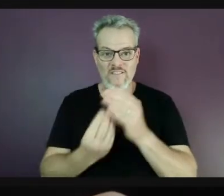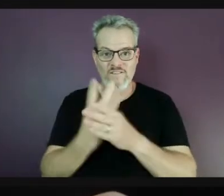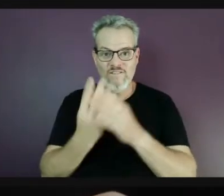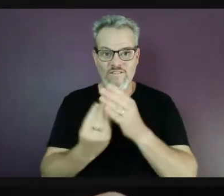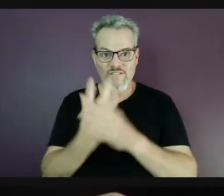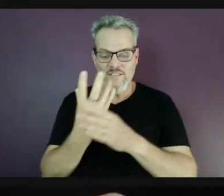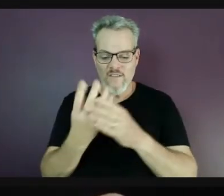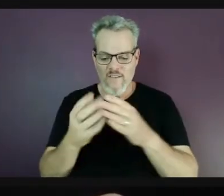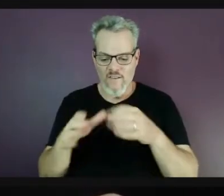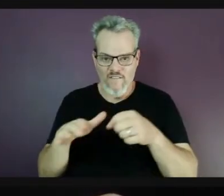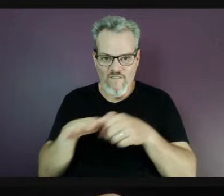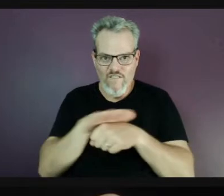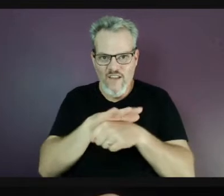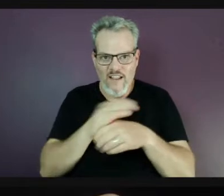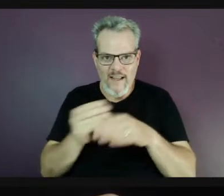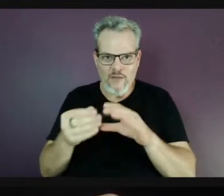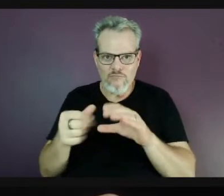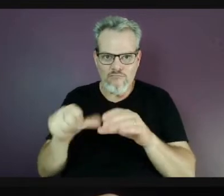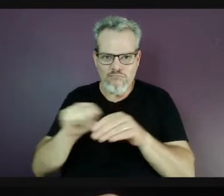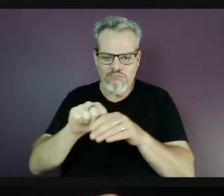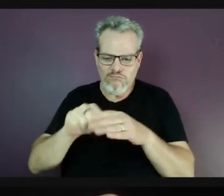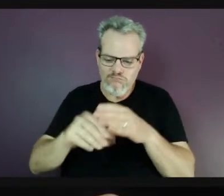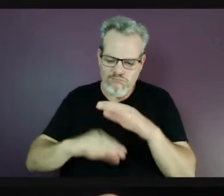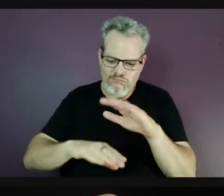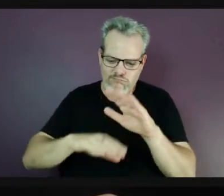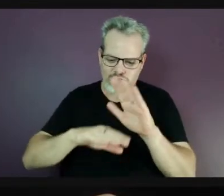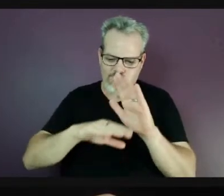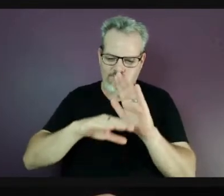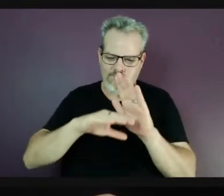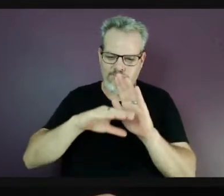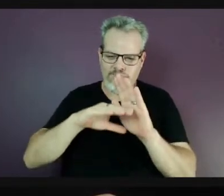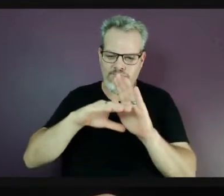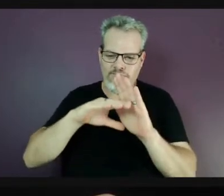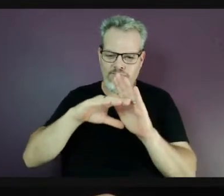This scale here is 100 millimeters there.